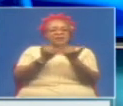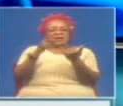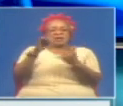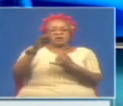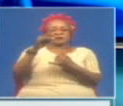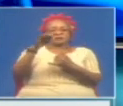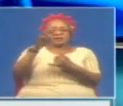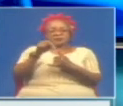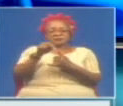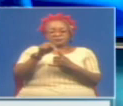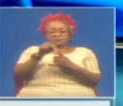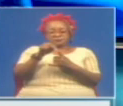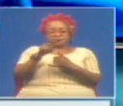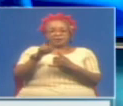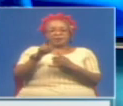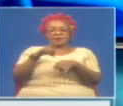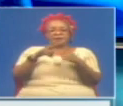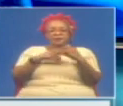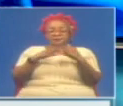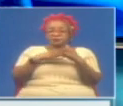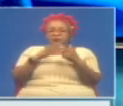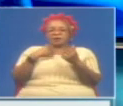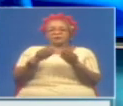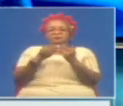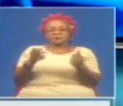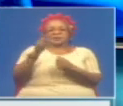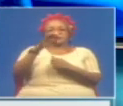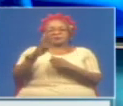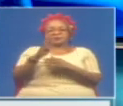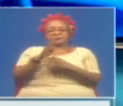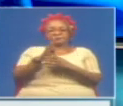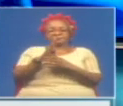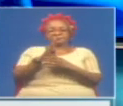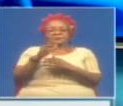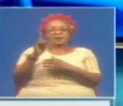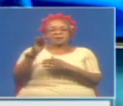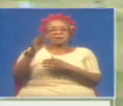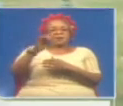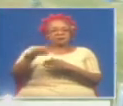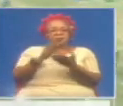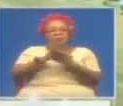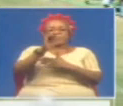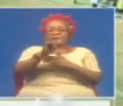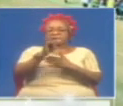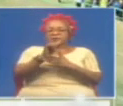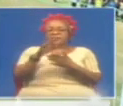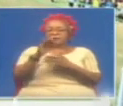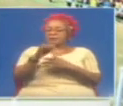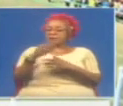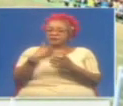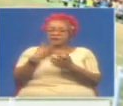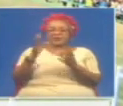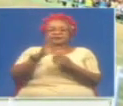hosts 29-23 to dislodge the Bunkers at the summit of the standings. Kabras threw down the gauntlet in the opening stages of the match, courtesy